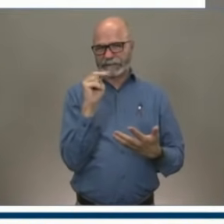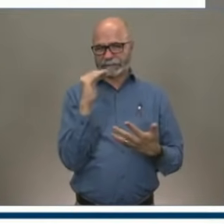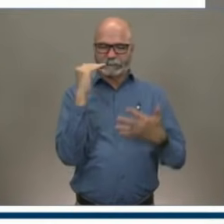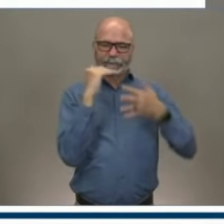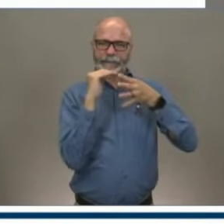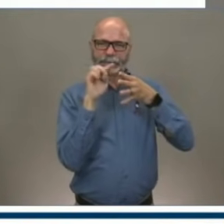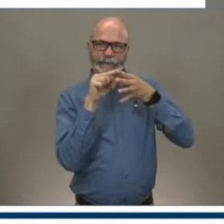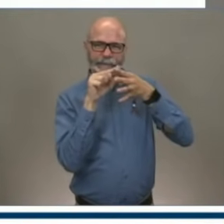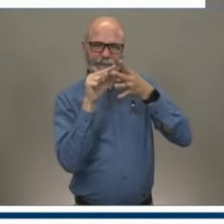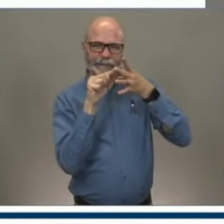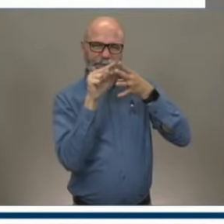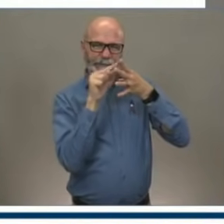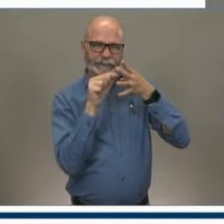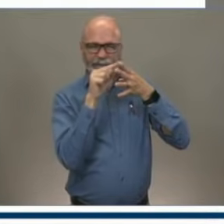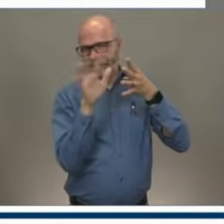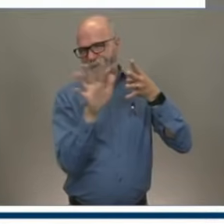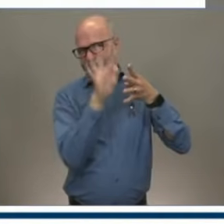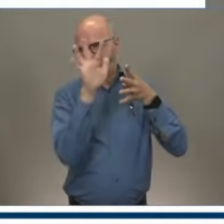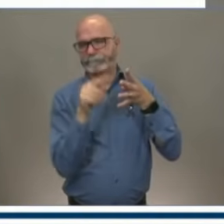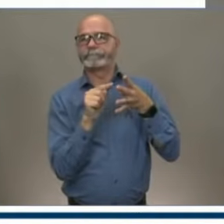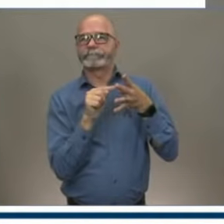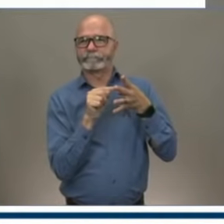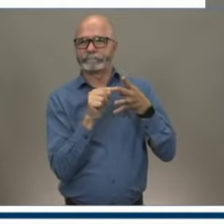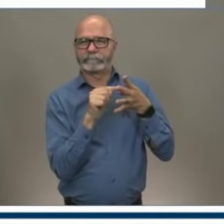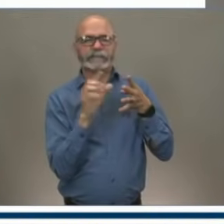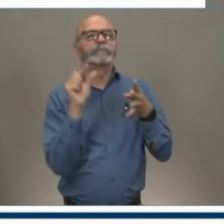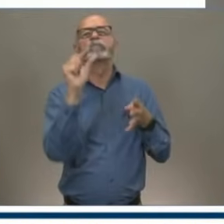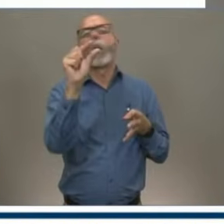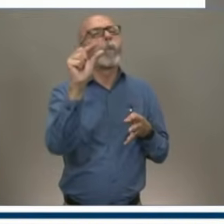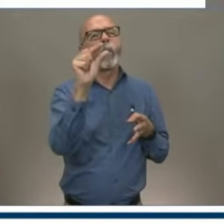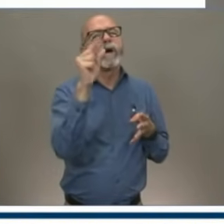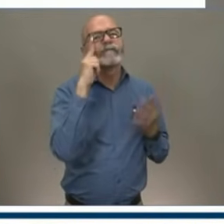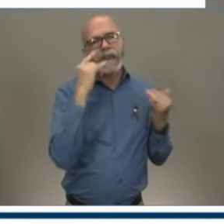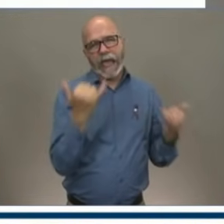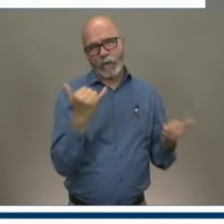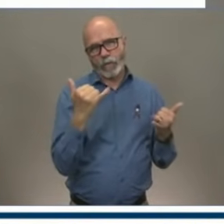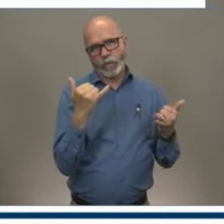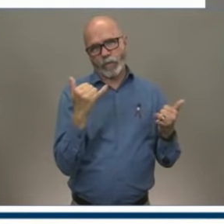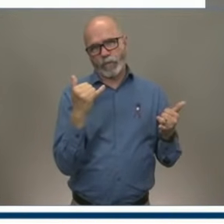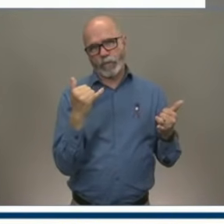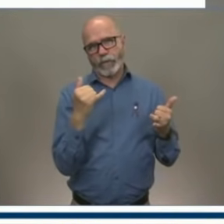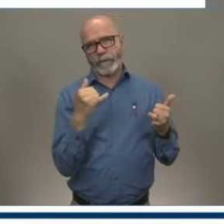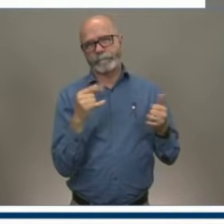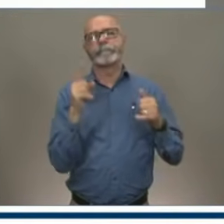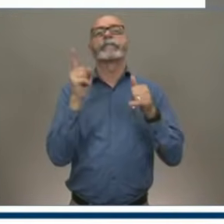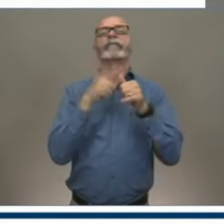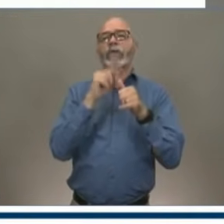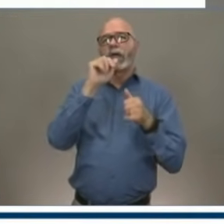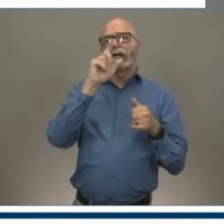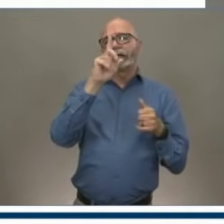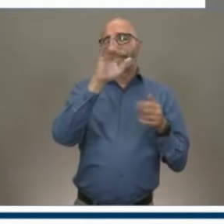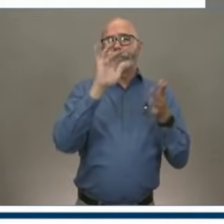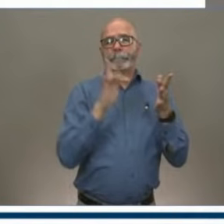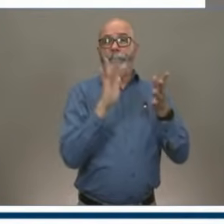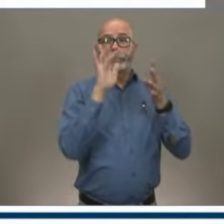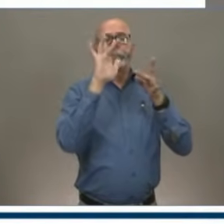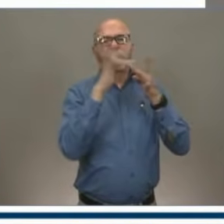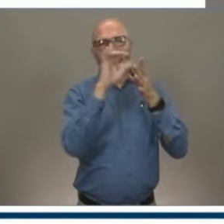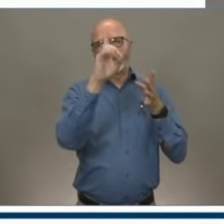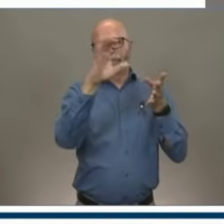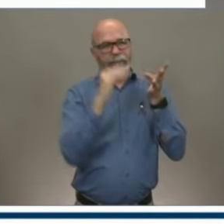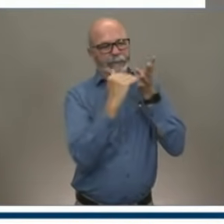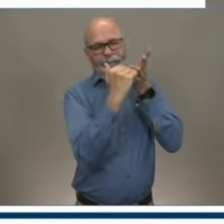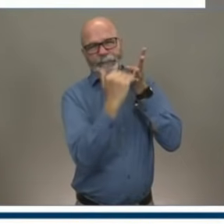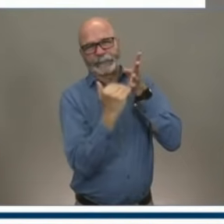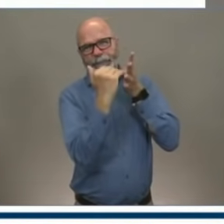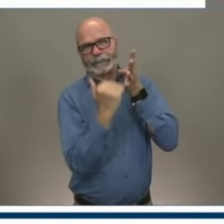very small an initial amount in the middle of December. And once we start to get regular vaccine in January,